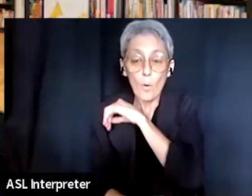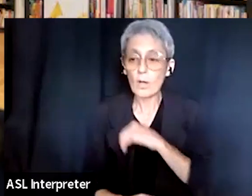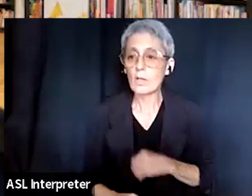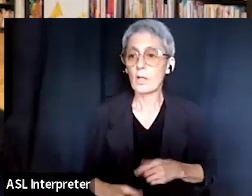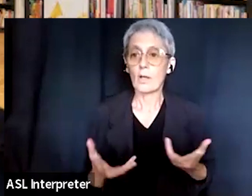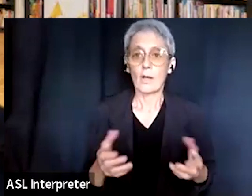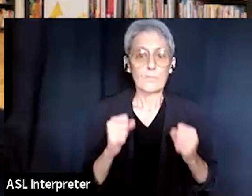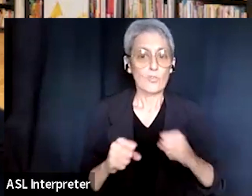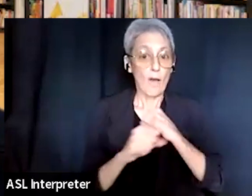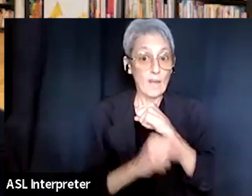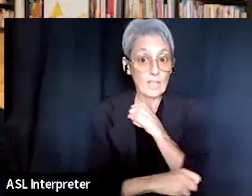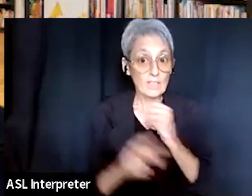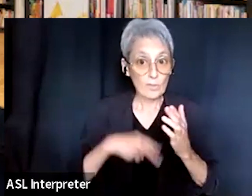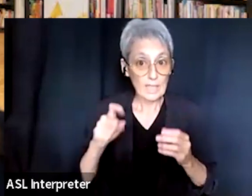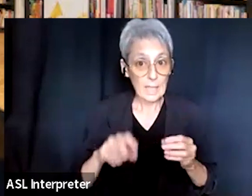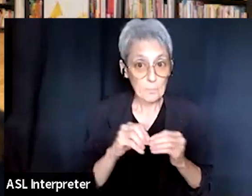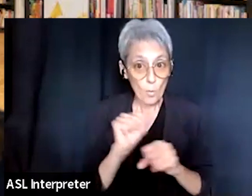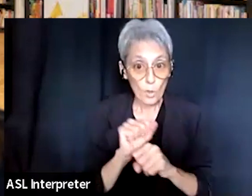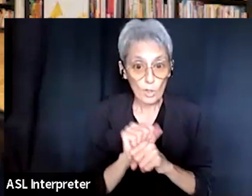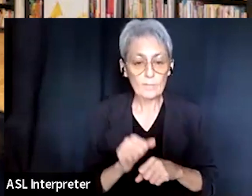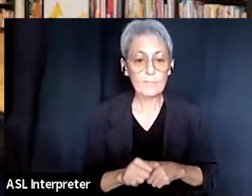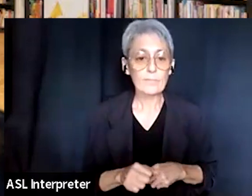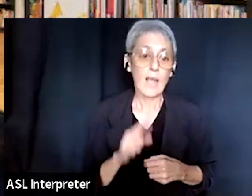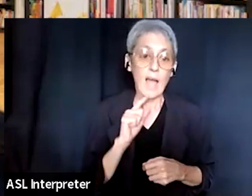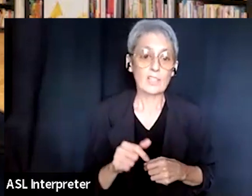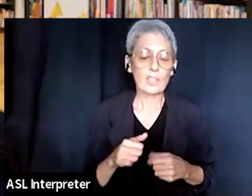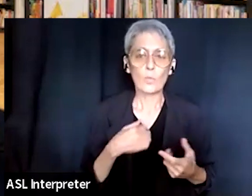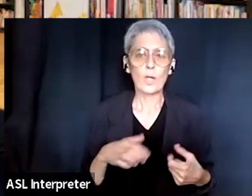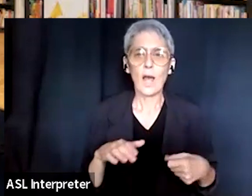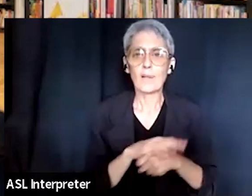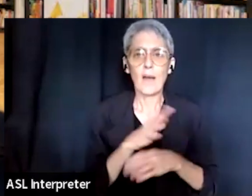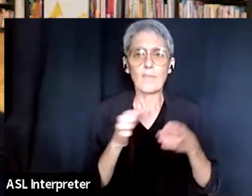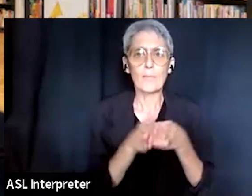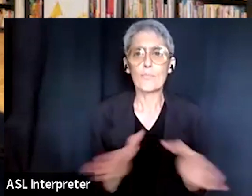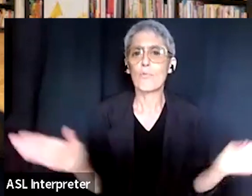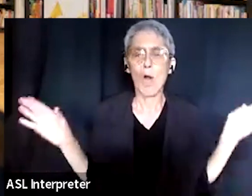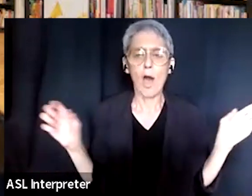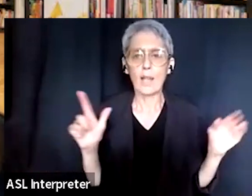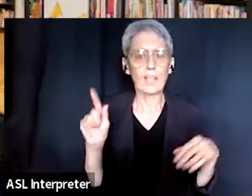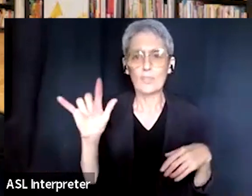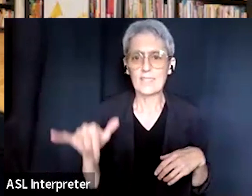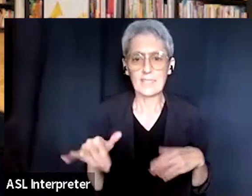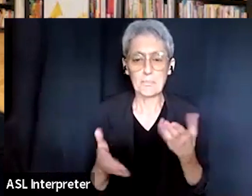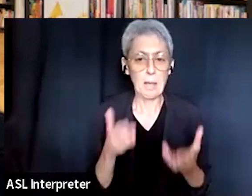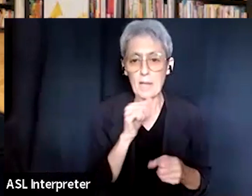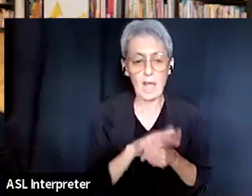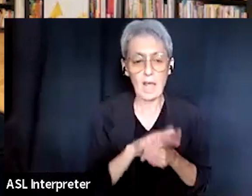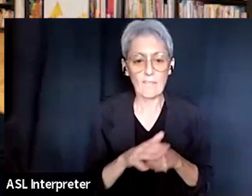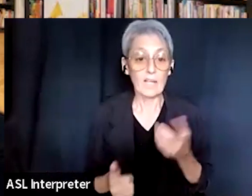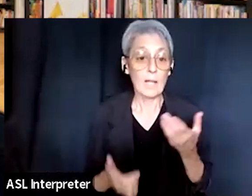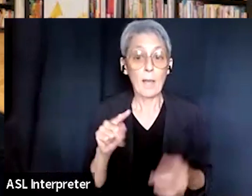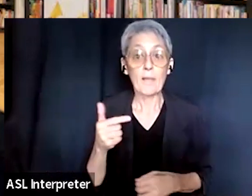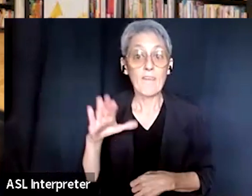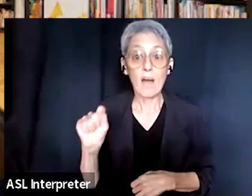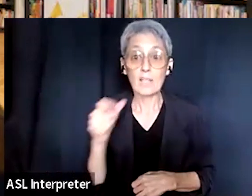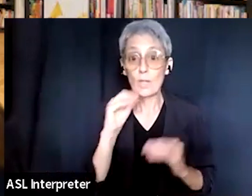work? Is it that actually we're not covering a broad enough element of literacy? Maybe we haven't been teaching phonics as well as we should have